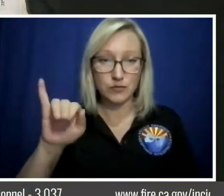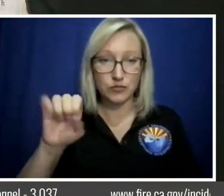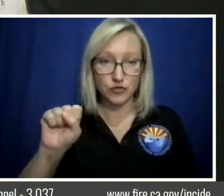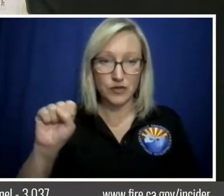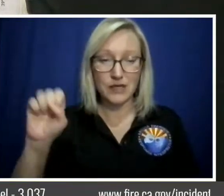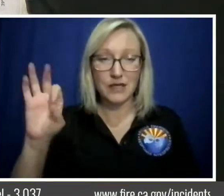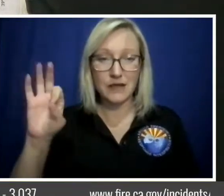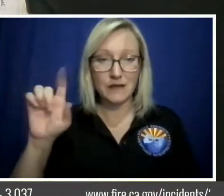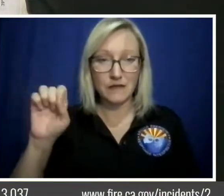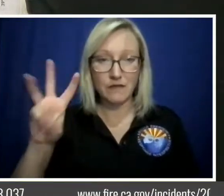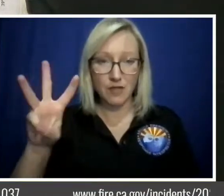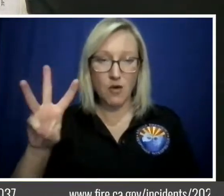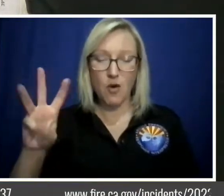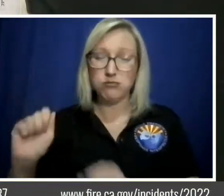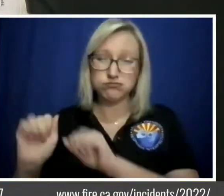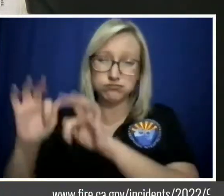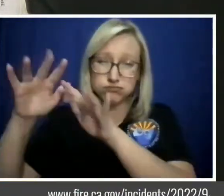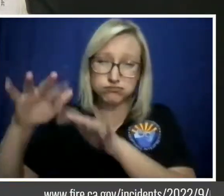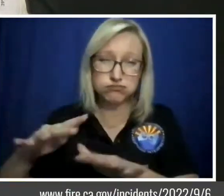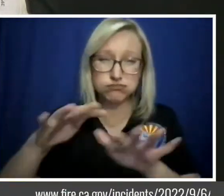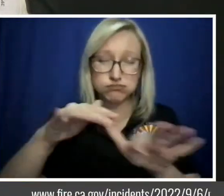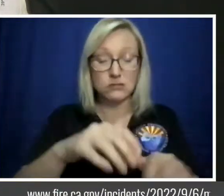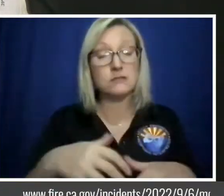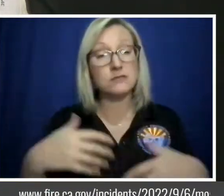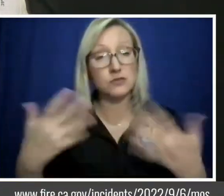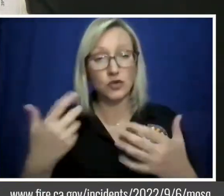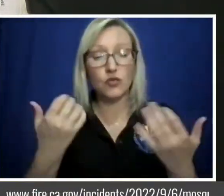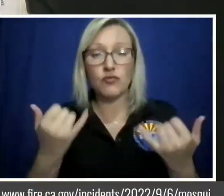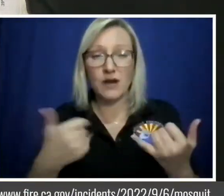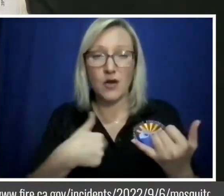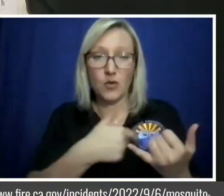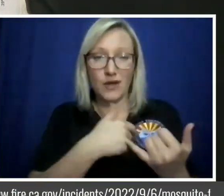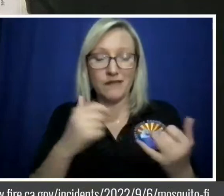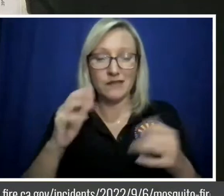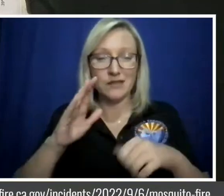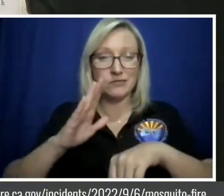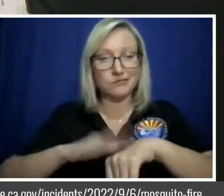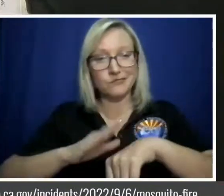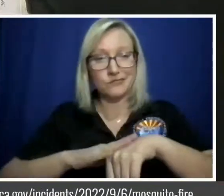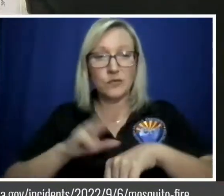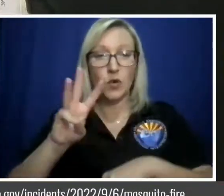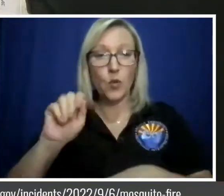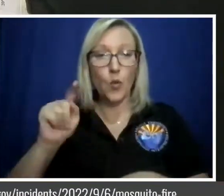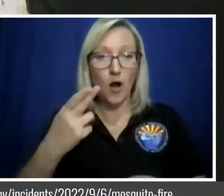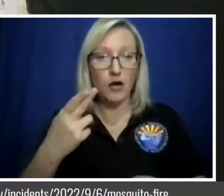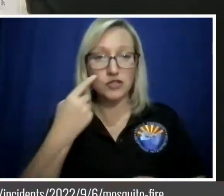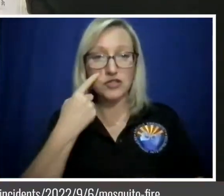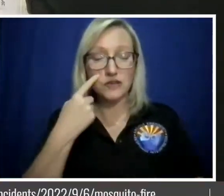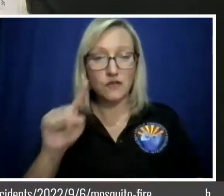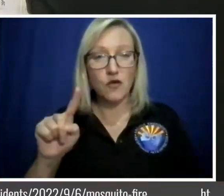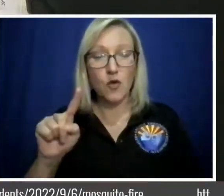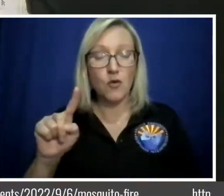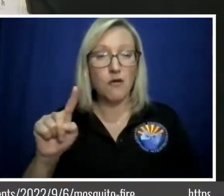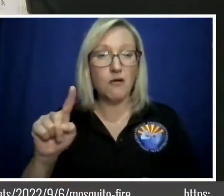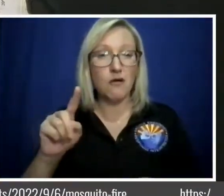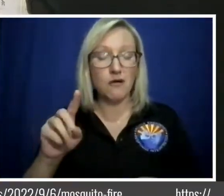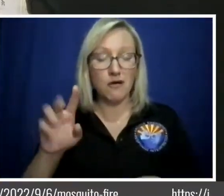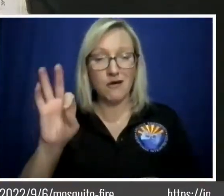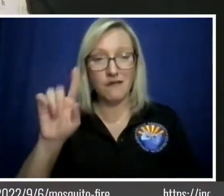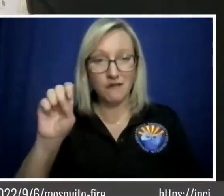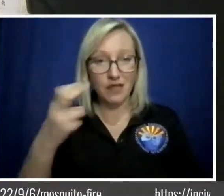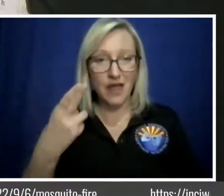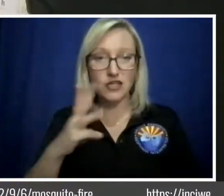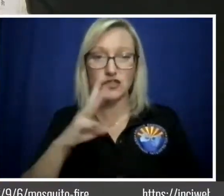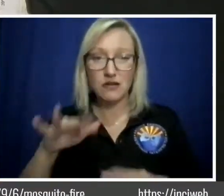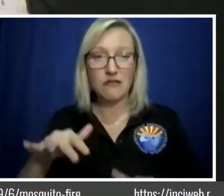watch that is out for flash flood and debris flows through the night and into Tuesday evening. So we're going to be